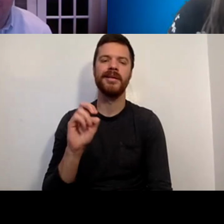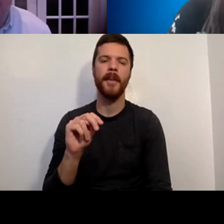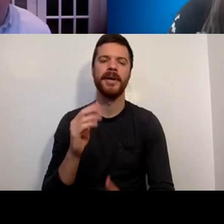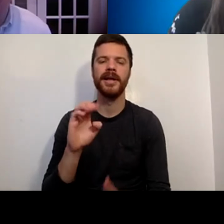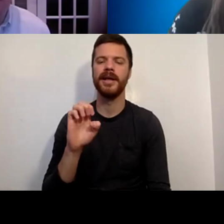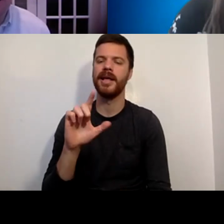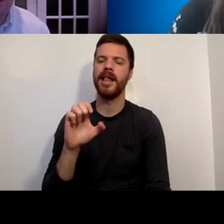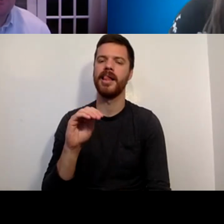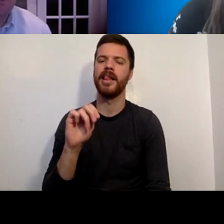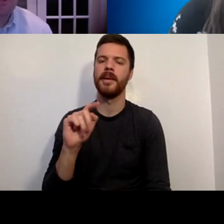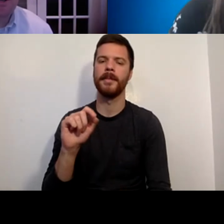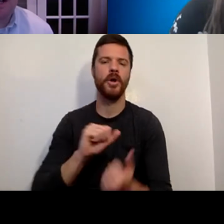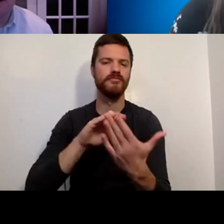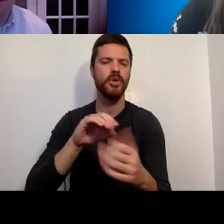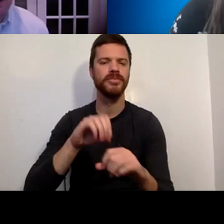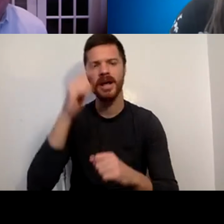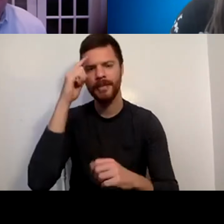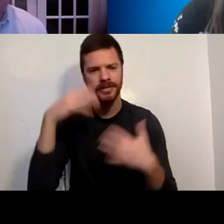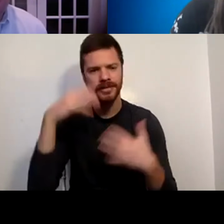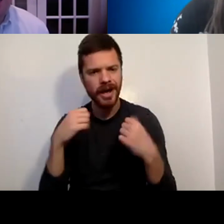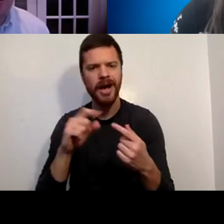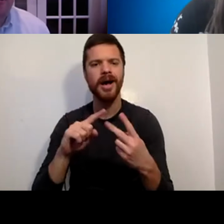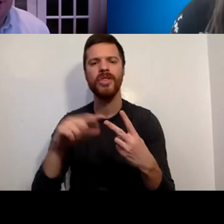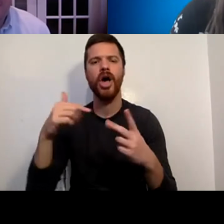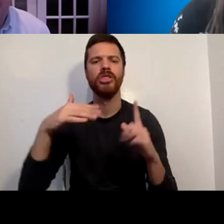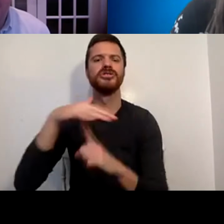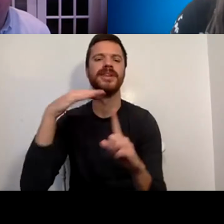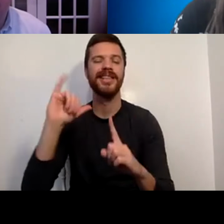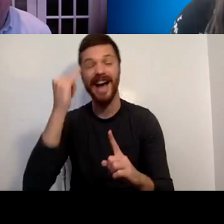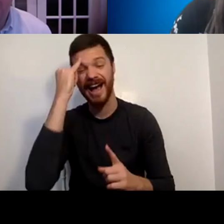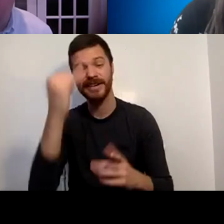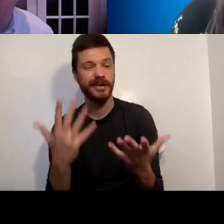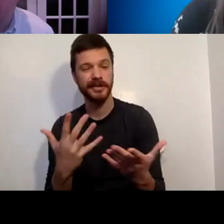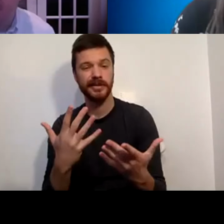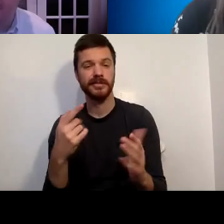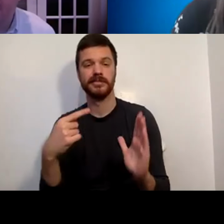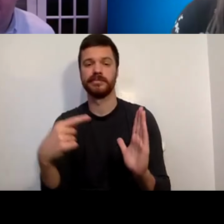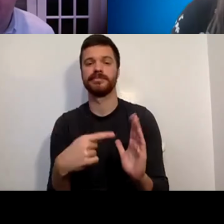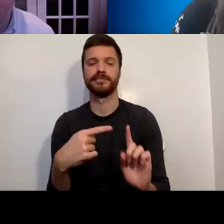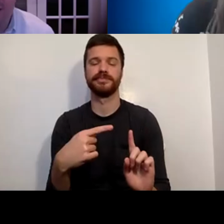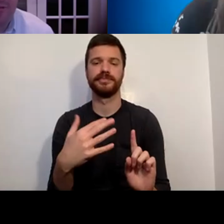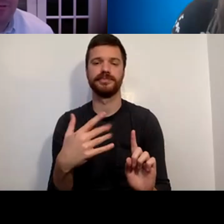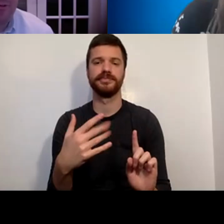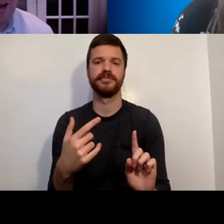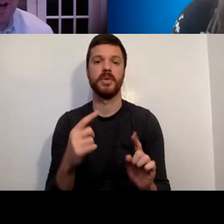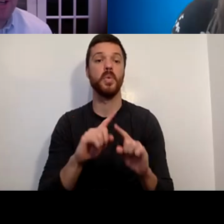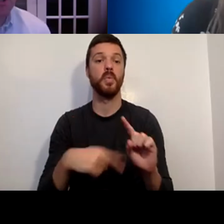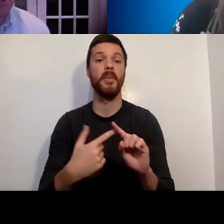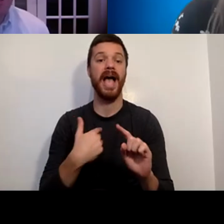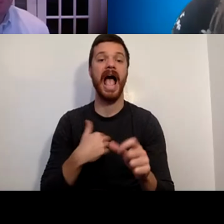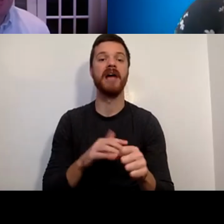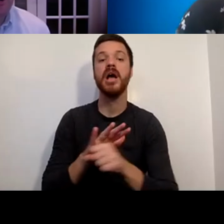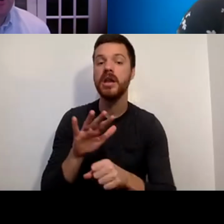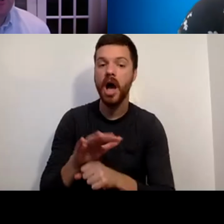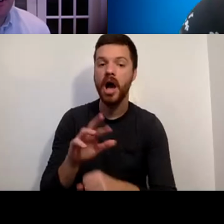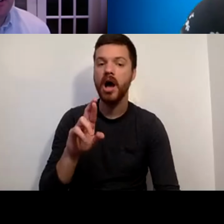mental health and other settings, the idea is that once we have you know, enough randomized